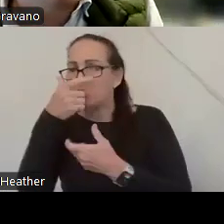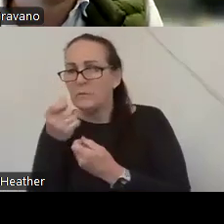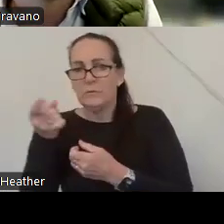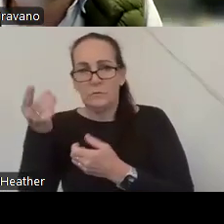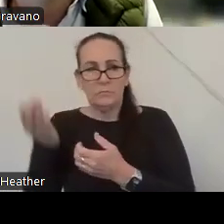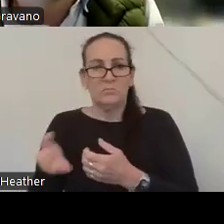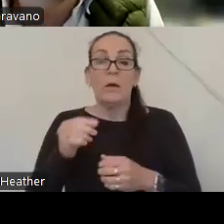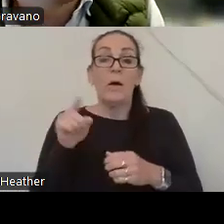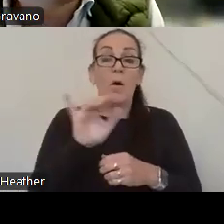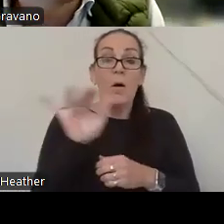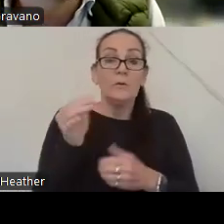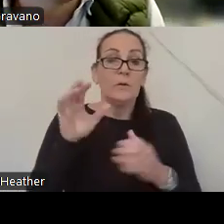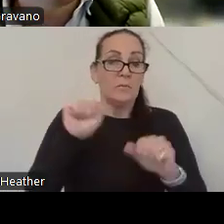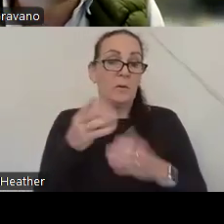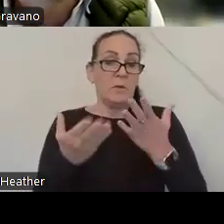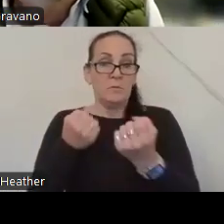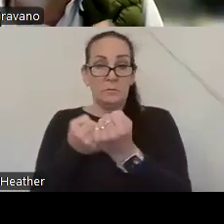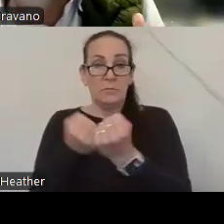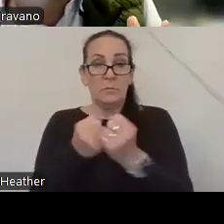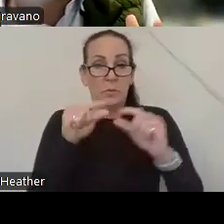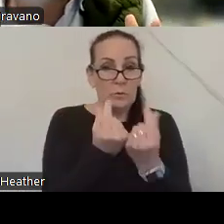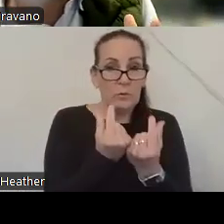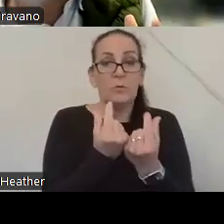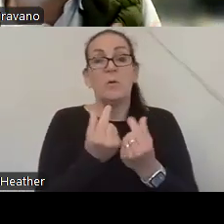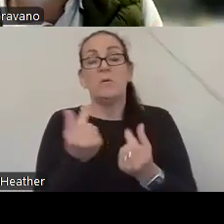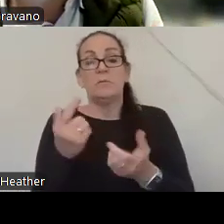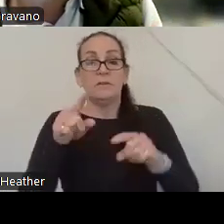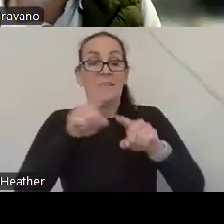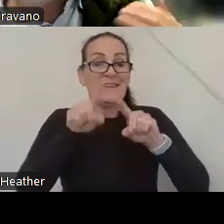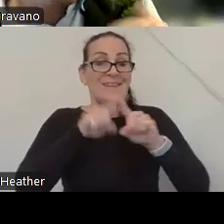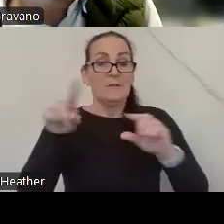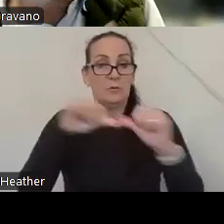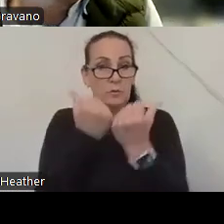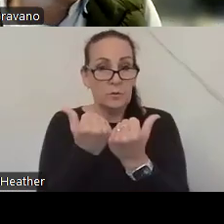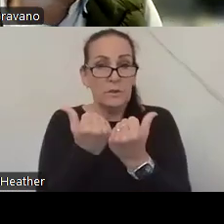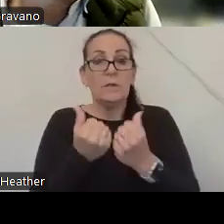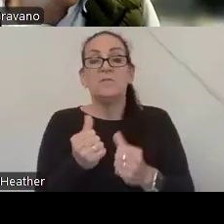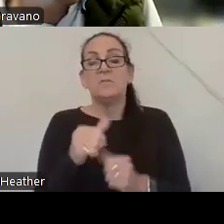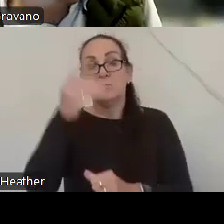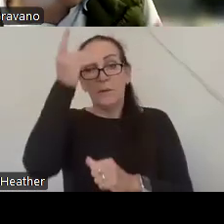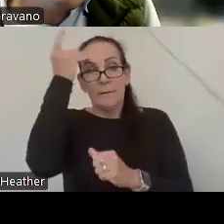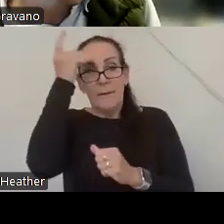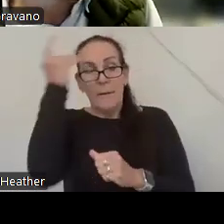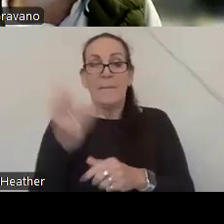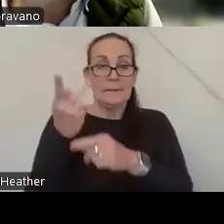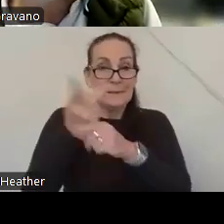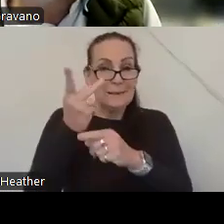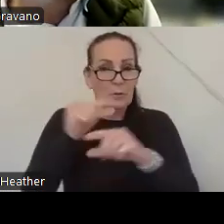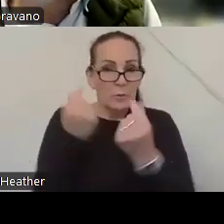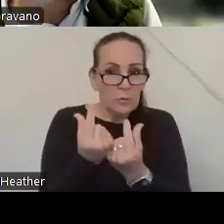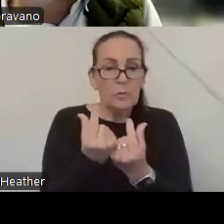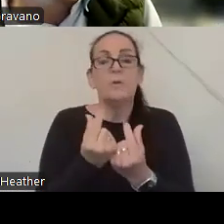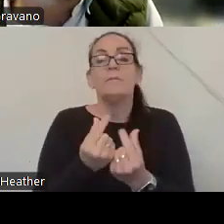advocacy groups, dementia care groups, and so on for those topics. So it's a starting place for them to have information to then bring back